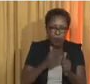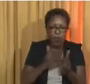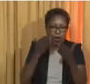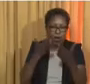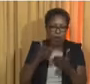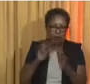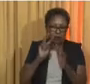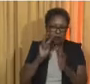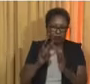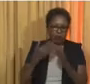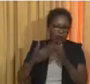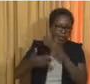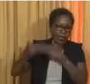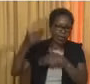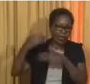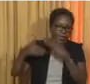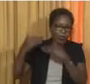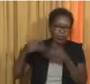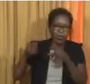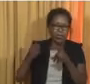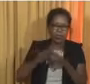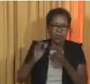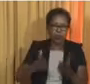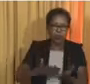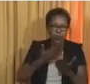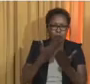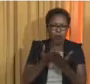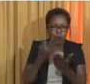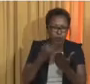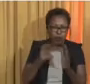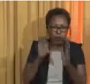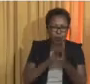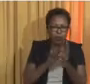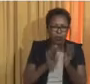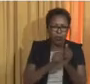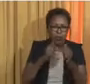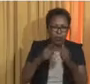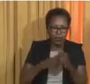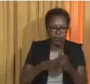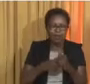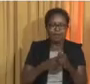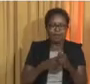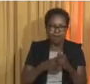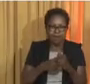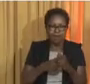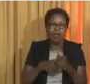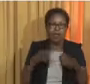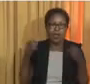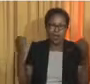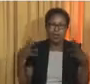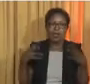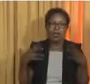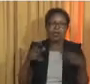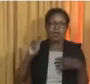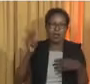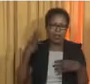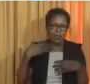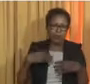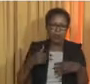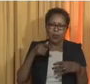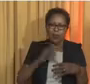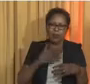as stated above, as well as the provisions of Chapter 16, it is clear to me that Kenyans sought to achieve a